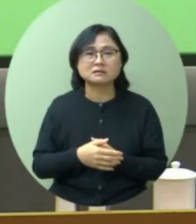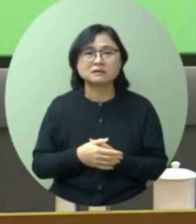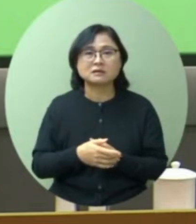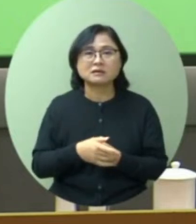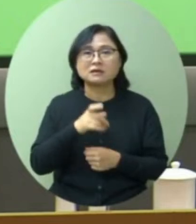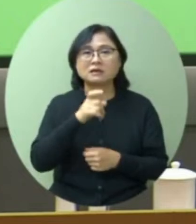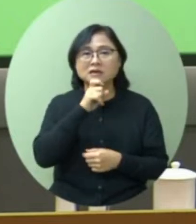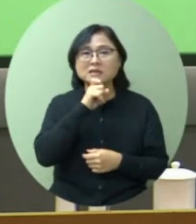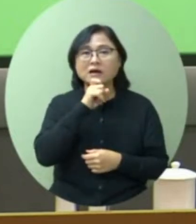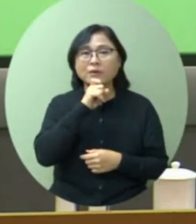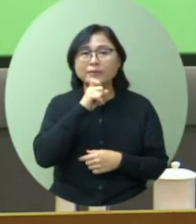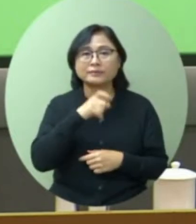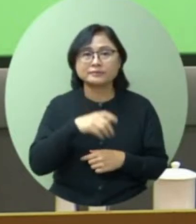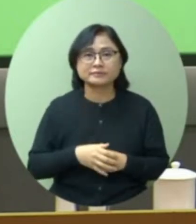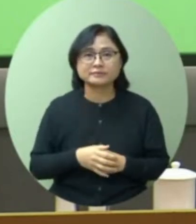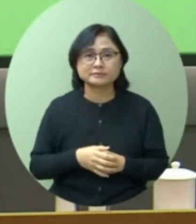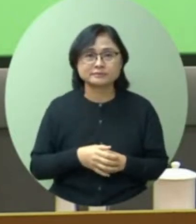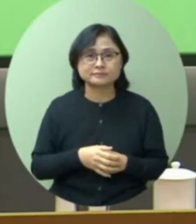we